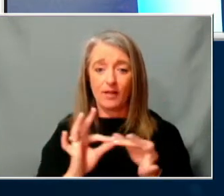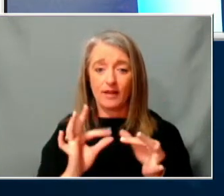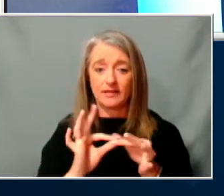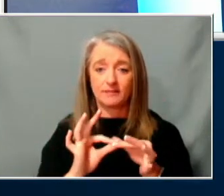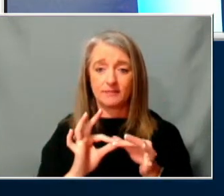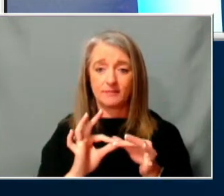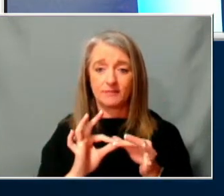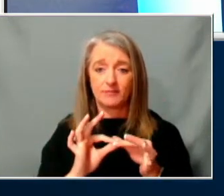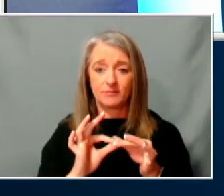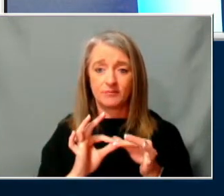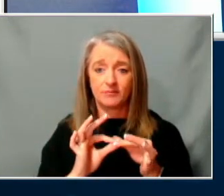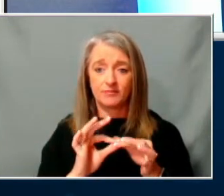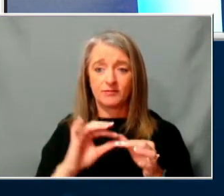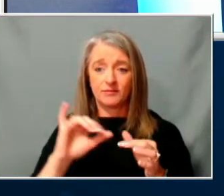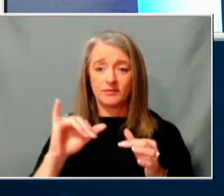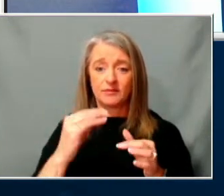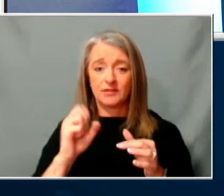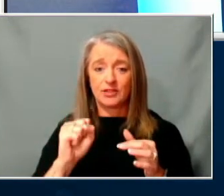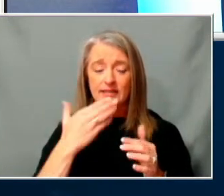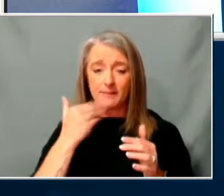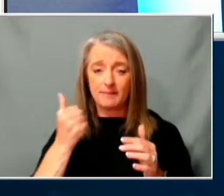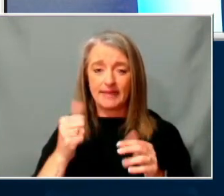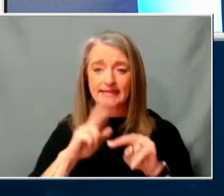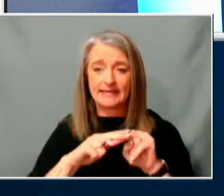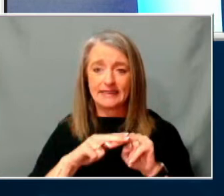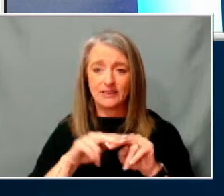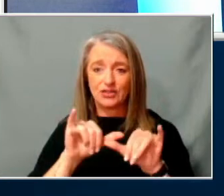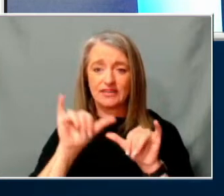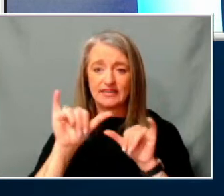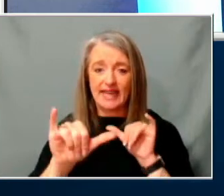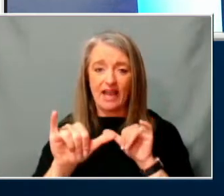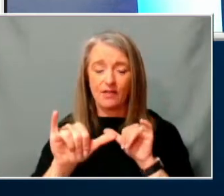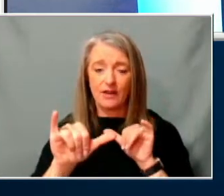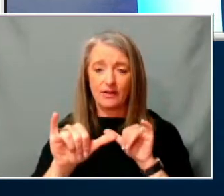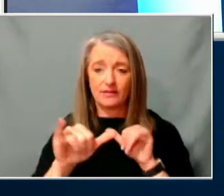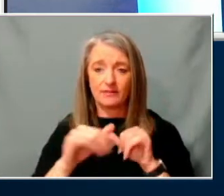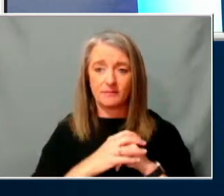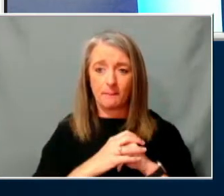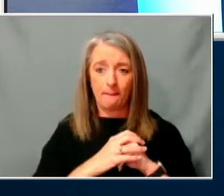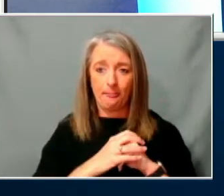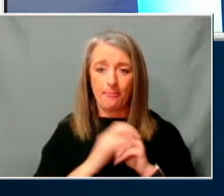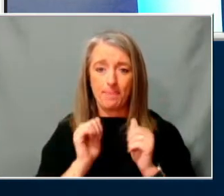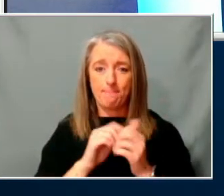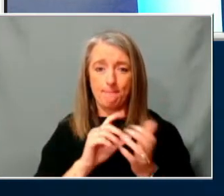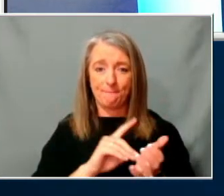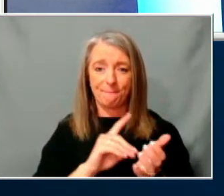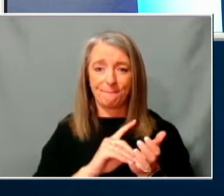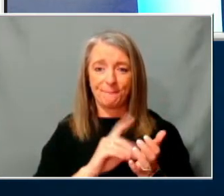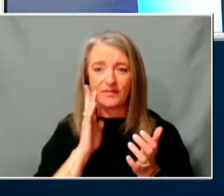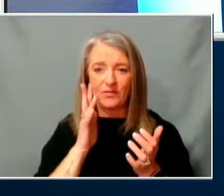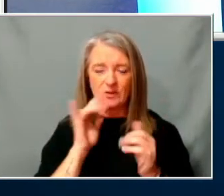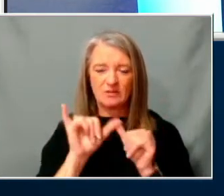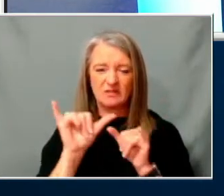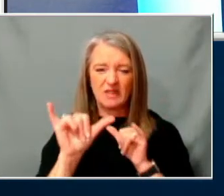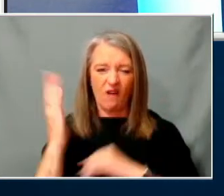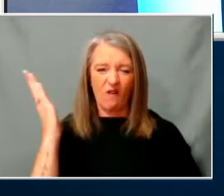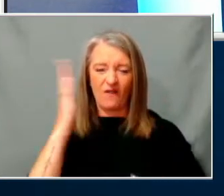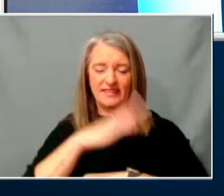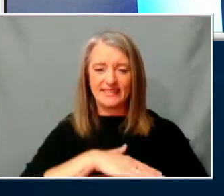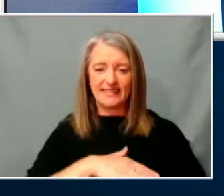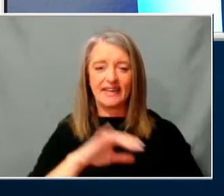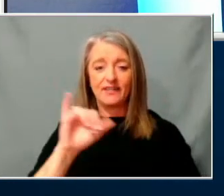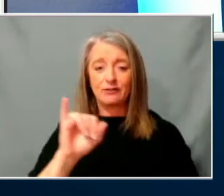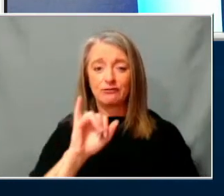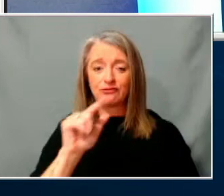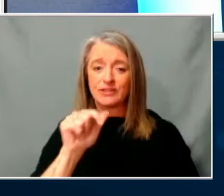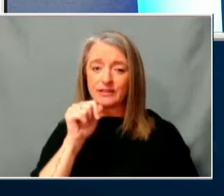has the best seats right now for tailgating. I know. I feel like you should just stay out there. I thought she was going to stay. Maybe she will. Although I think Jill wouldn't appreciate that. It's